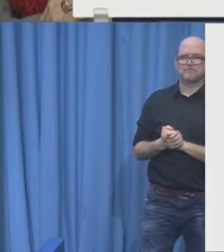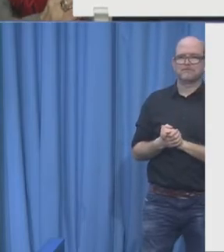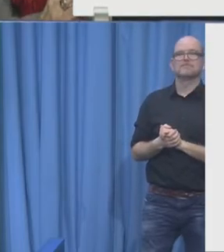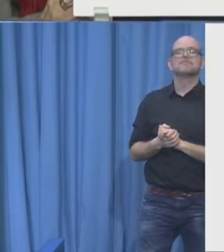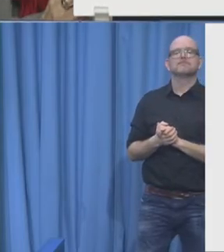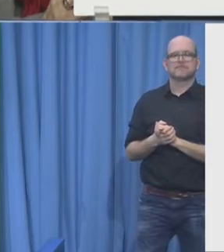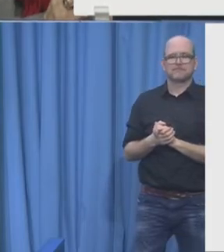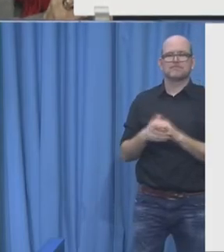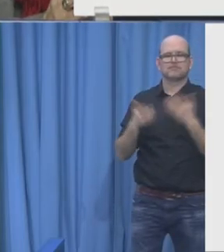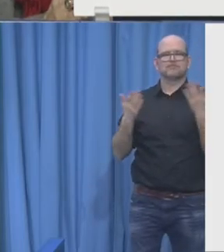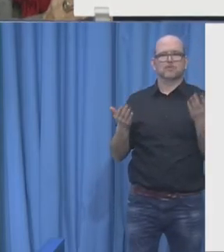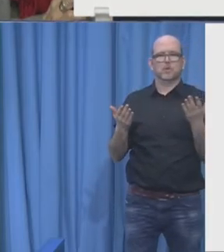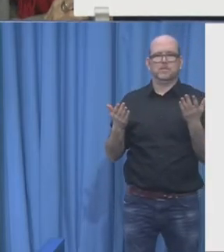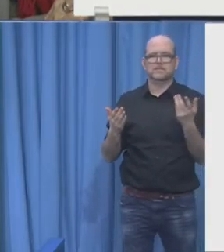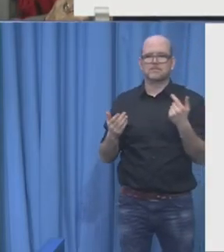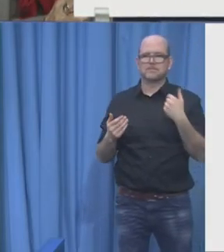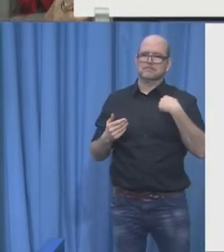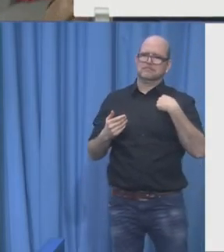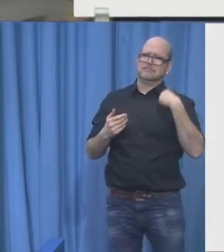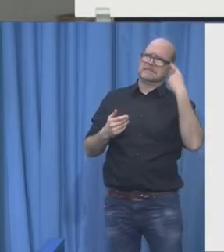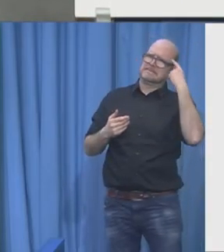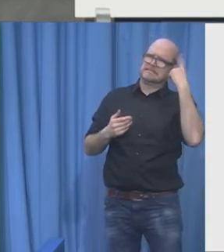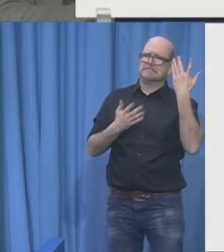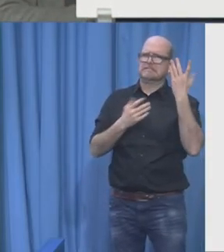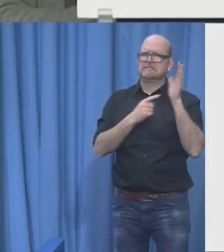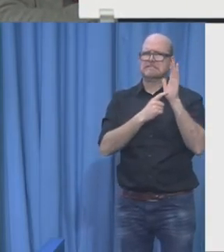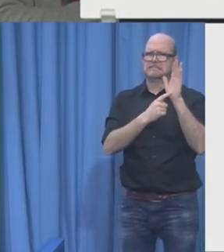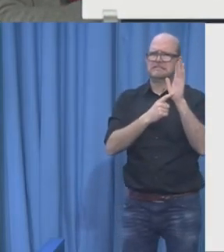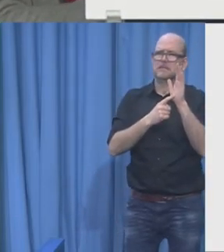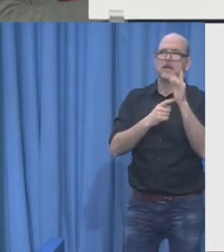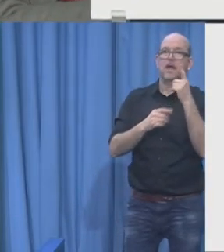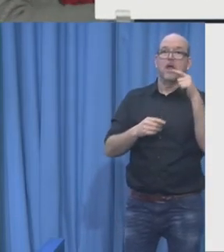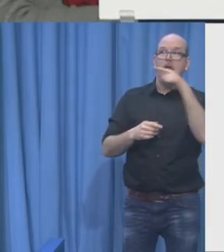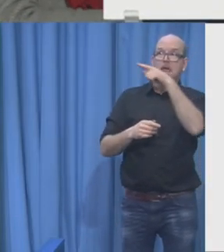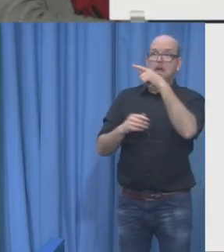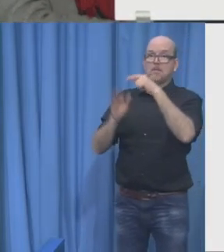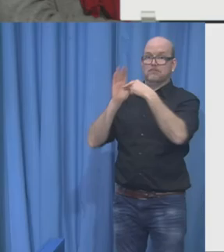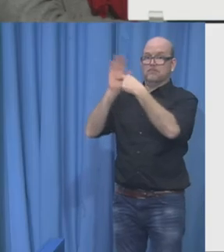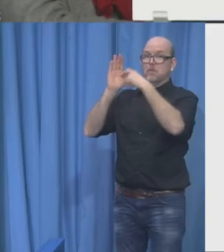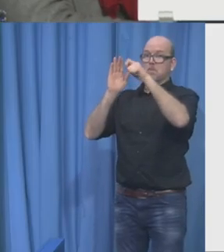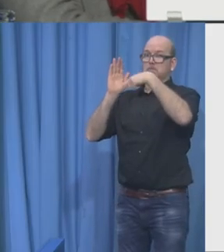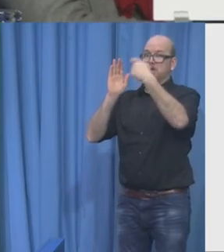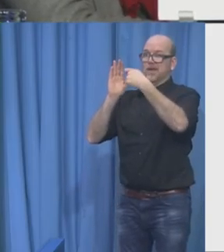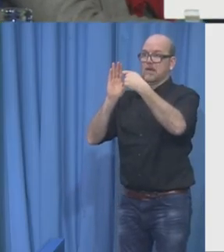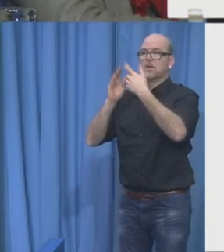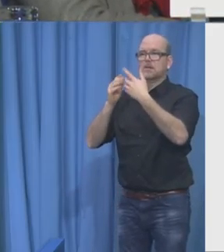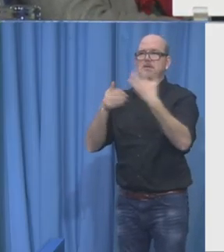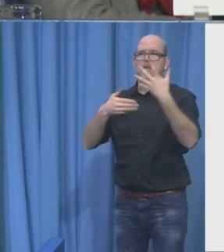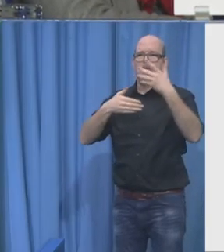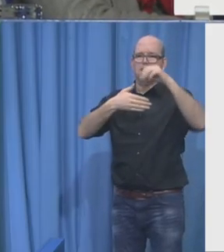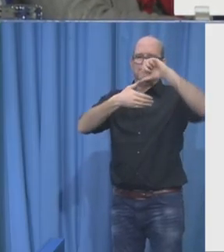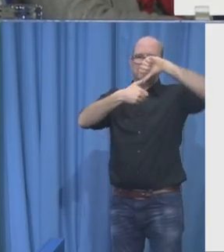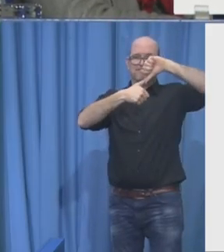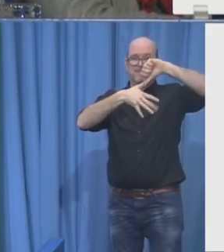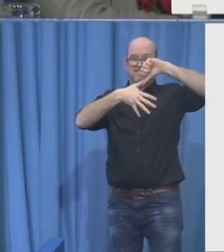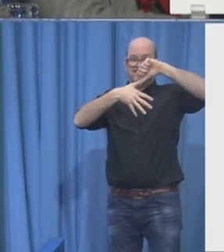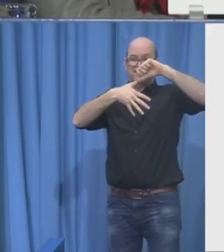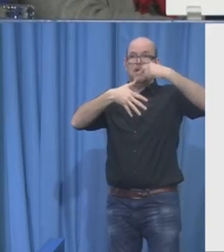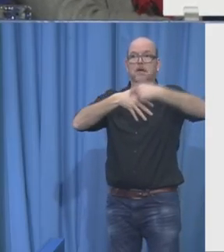rest of Latin America. I don't know whether he's going to show the video.